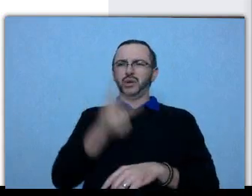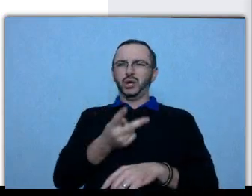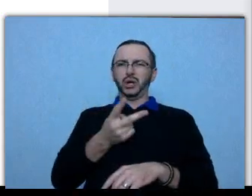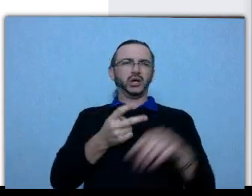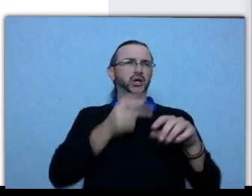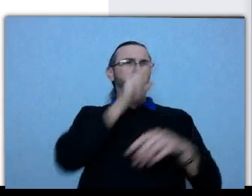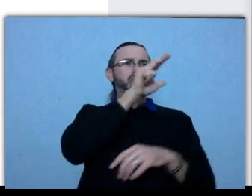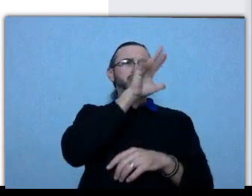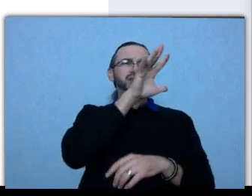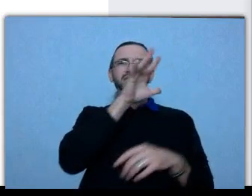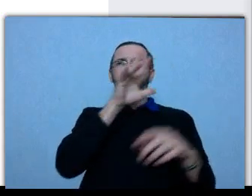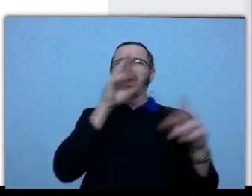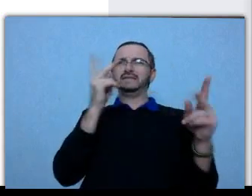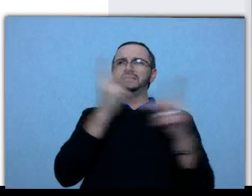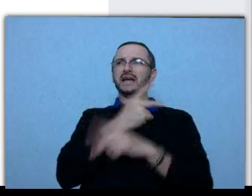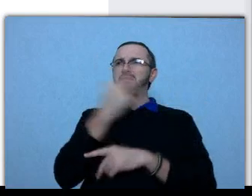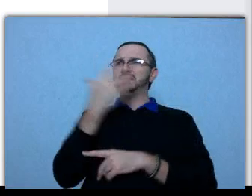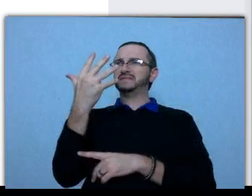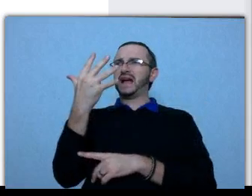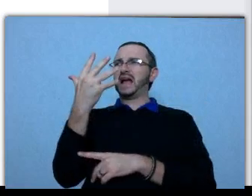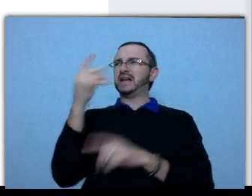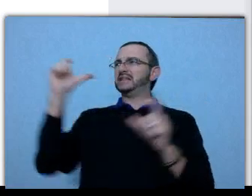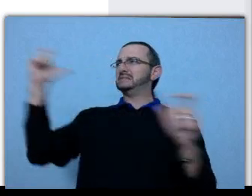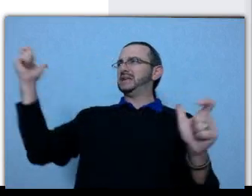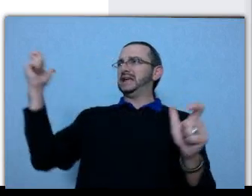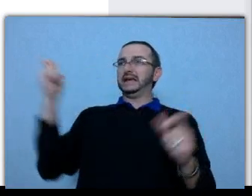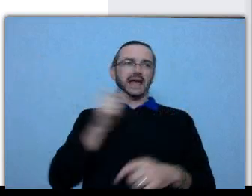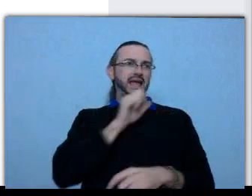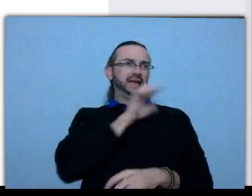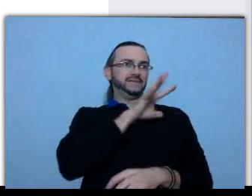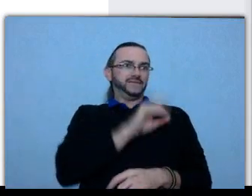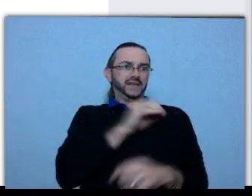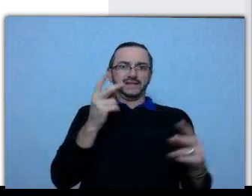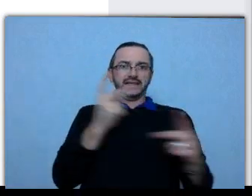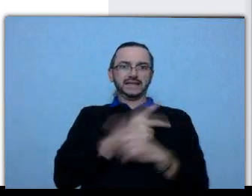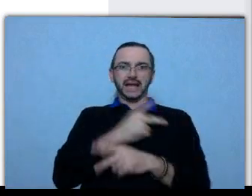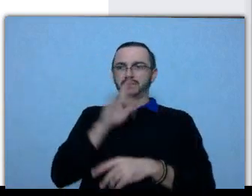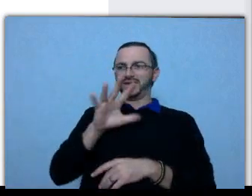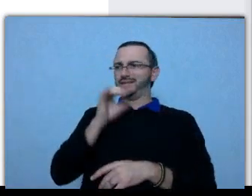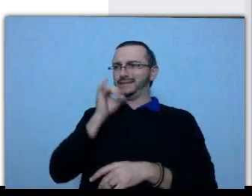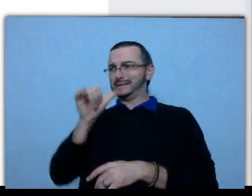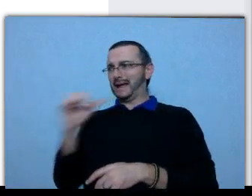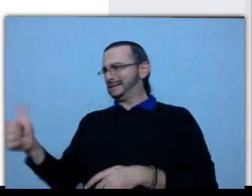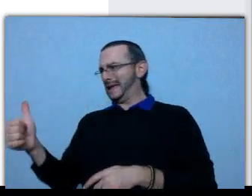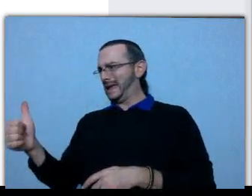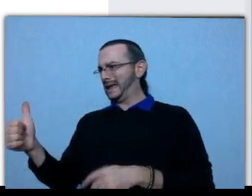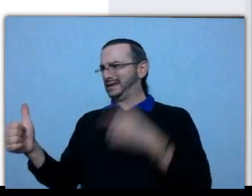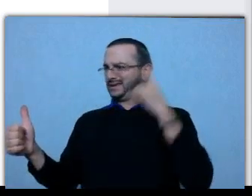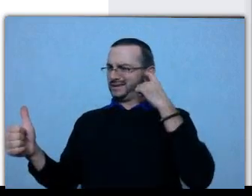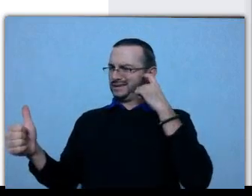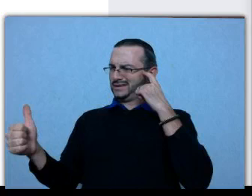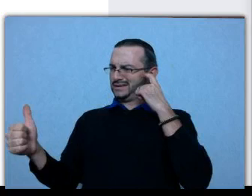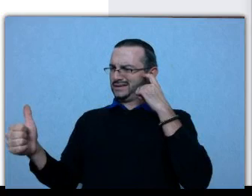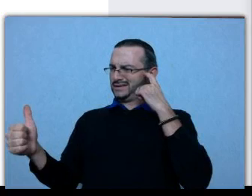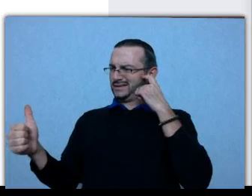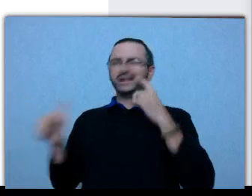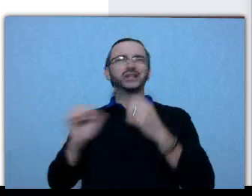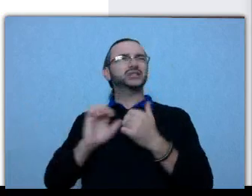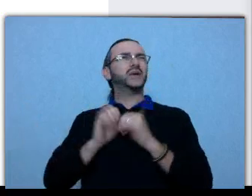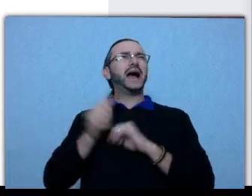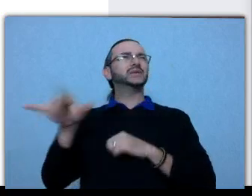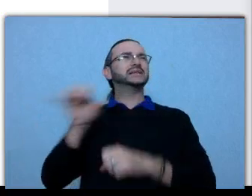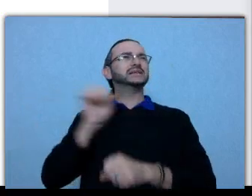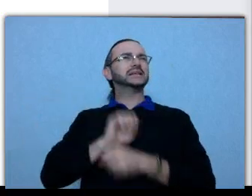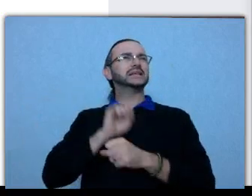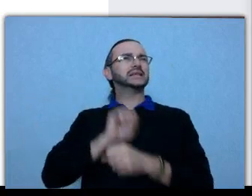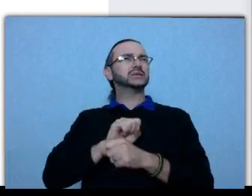times 5 is going to be a big number, and then 50 times 5 is definitely not 10. So we expand our giant one. We're going to make